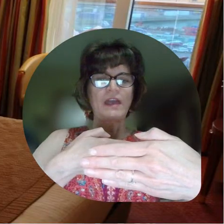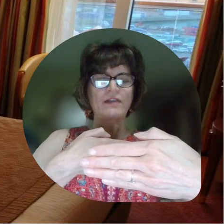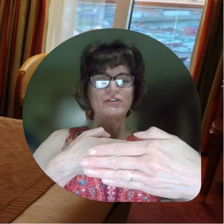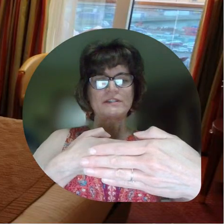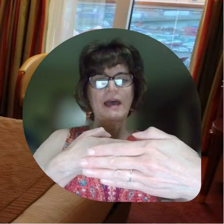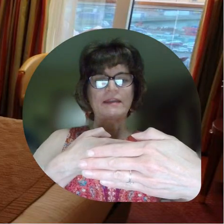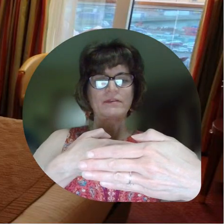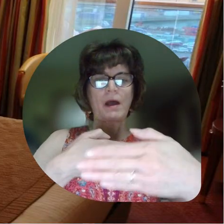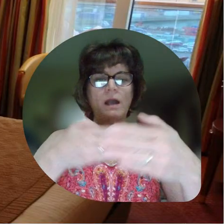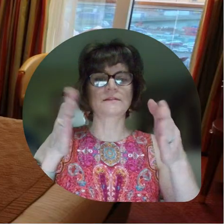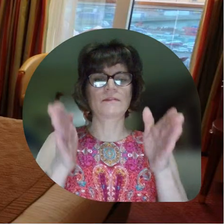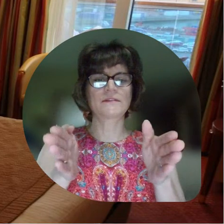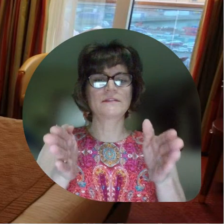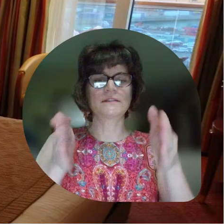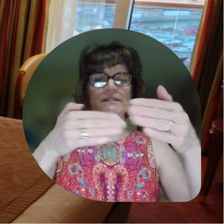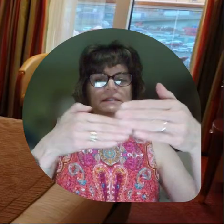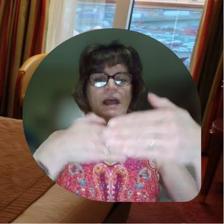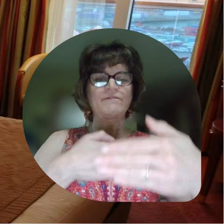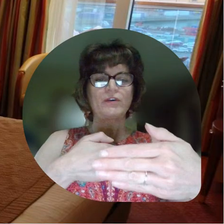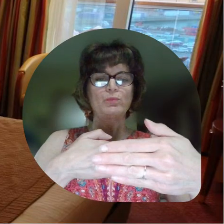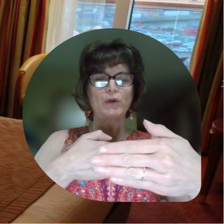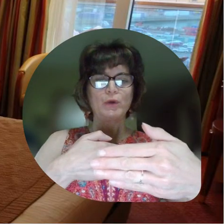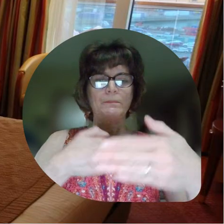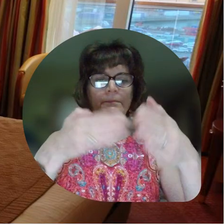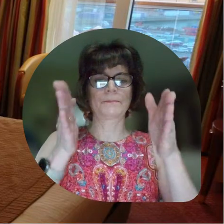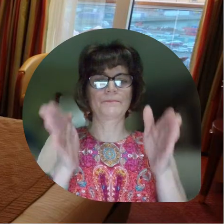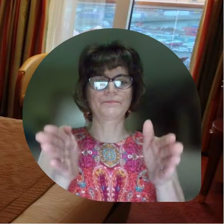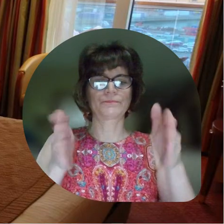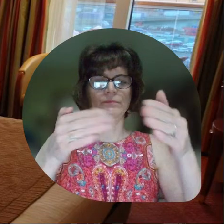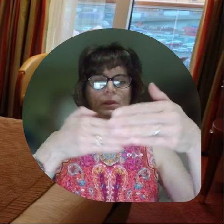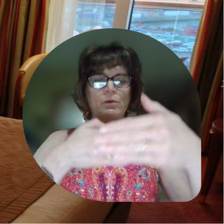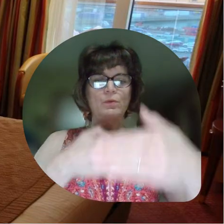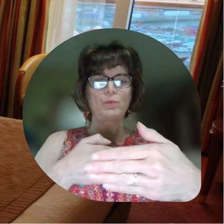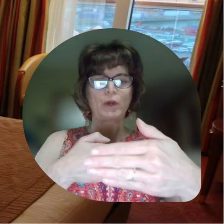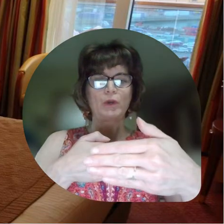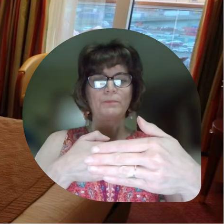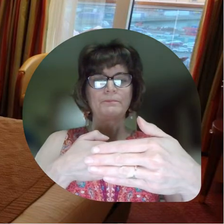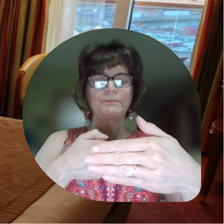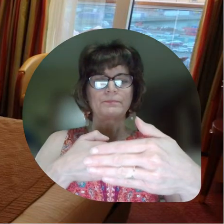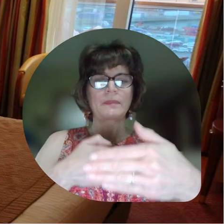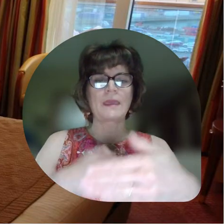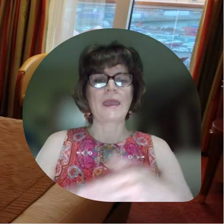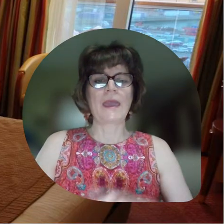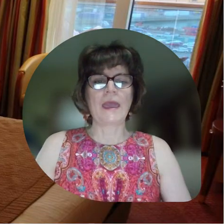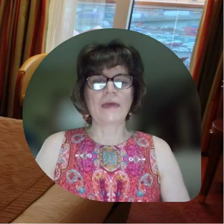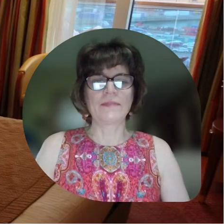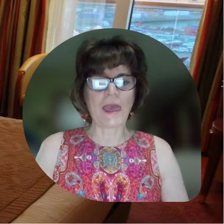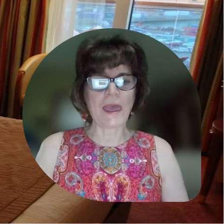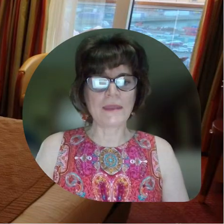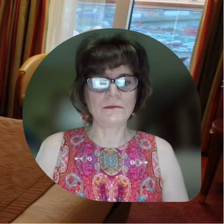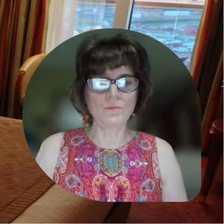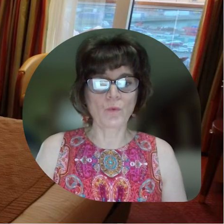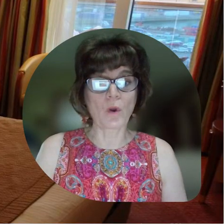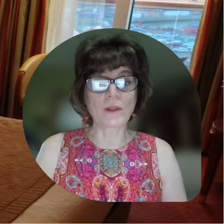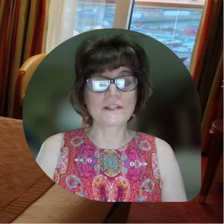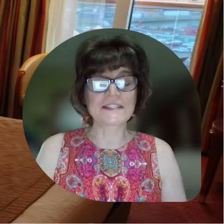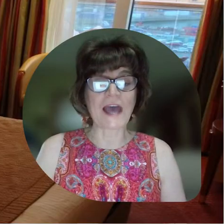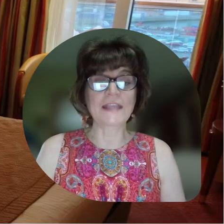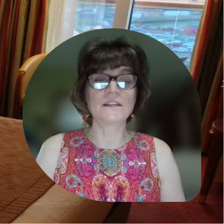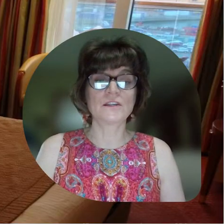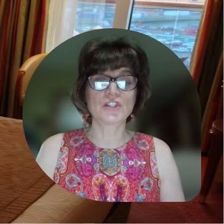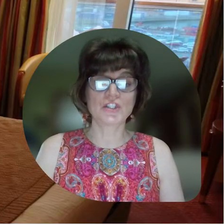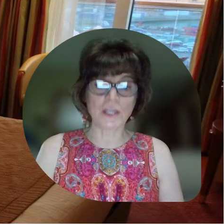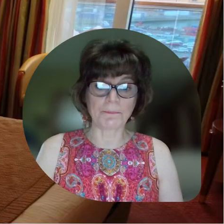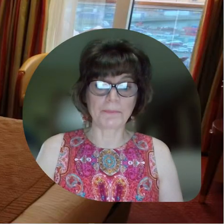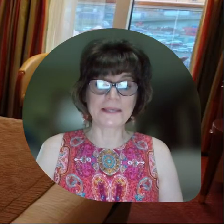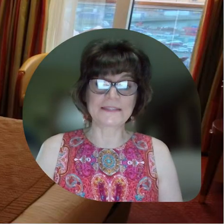then the other side of the box. This is the sign for room. Room. And then we're going to